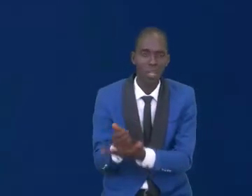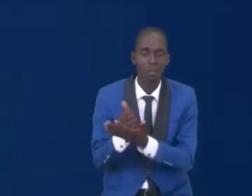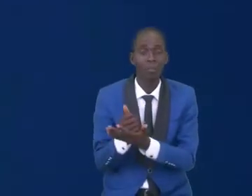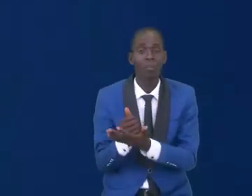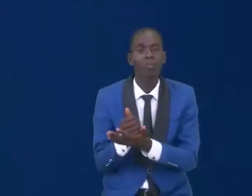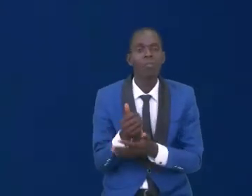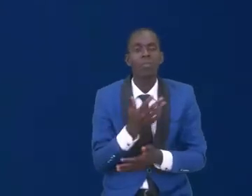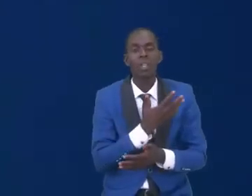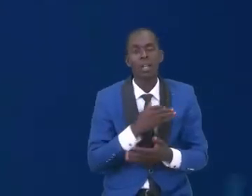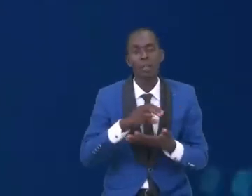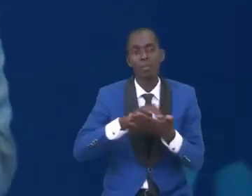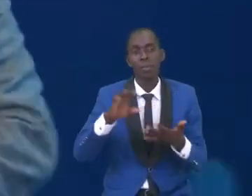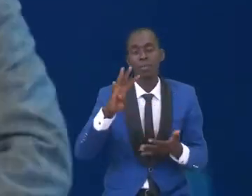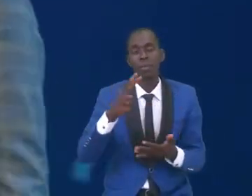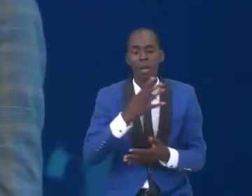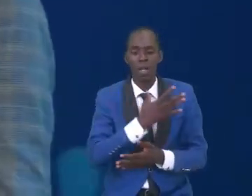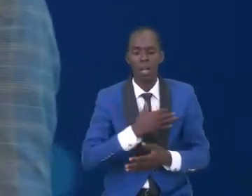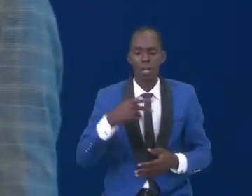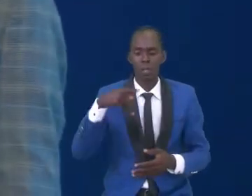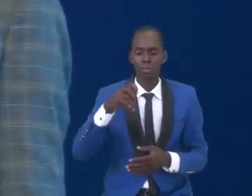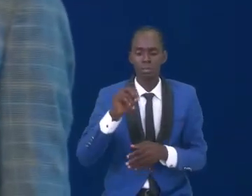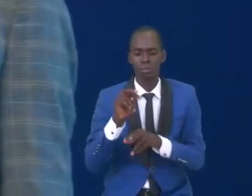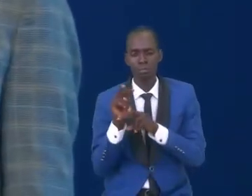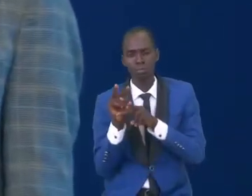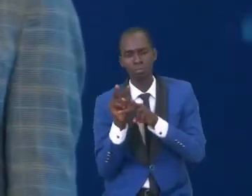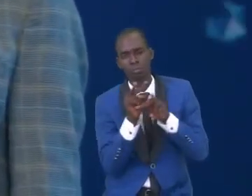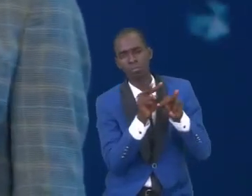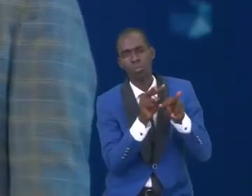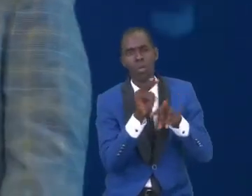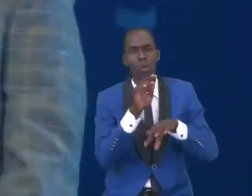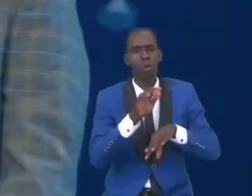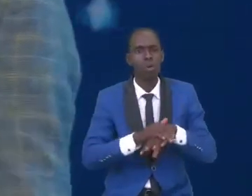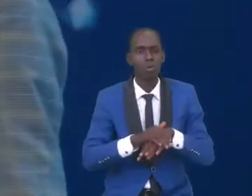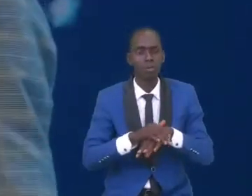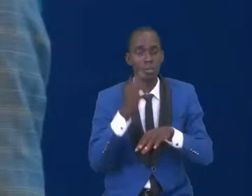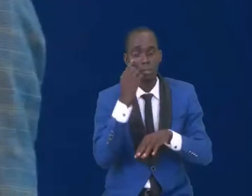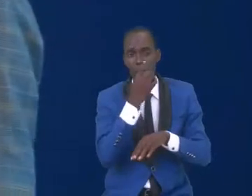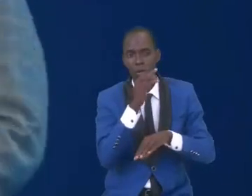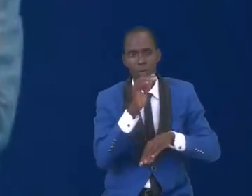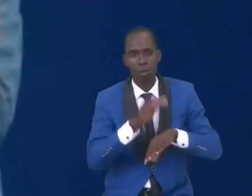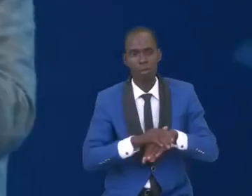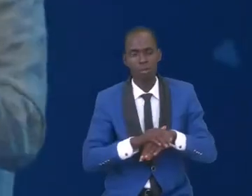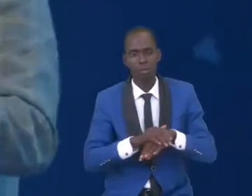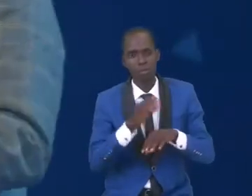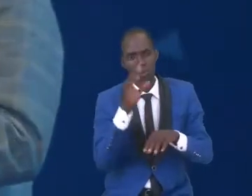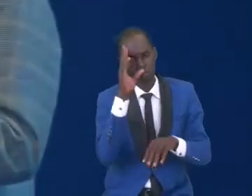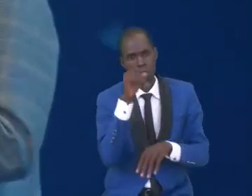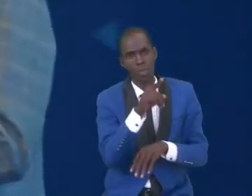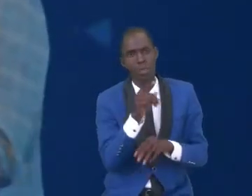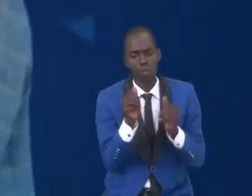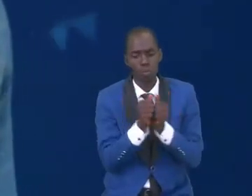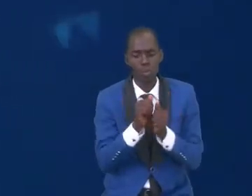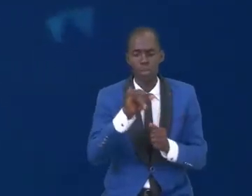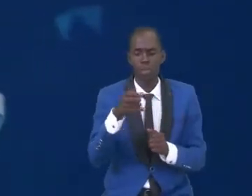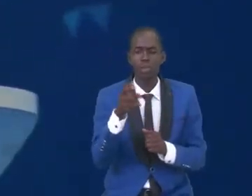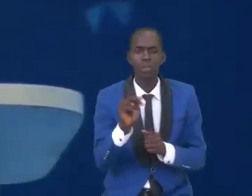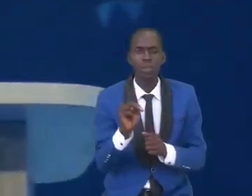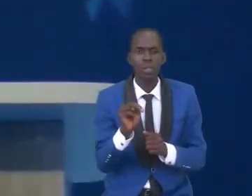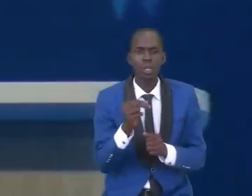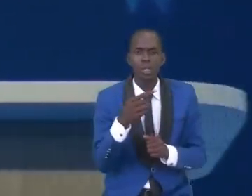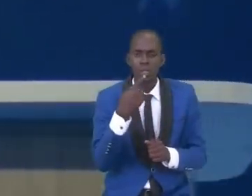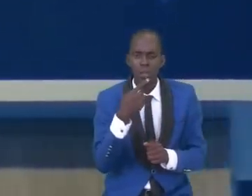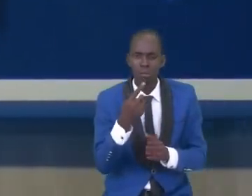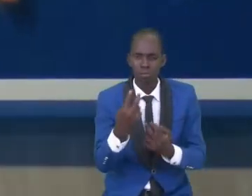and Peter, fastening his eyes upon him with John, said, look